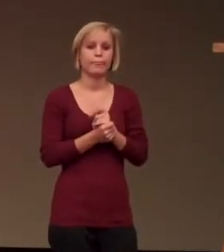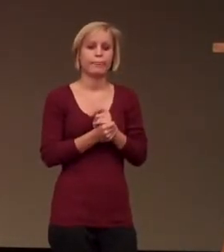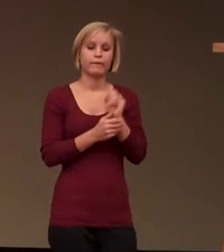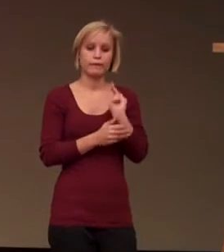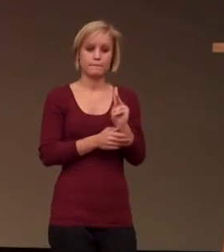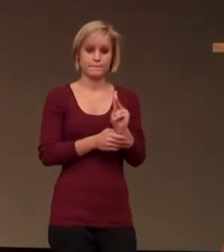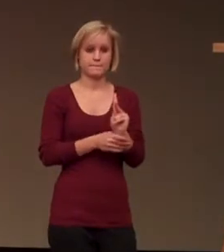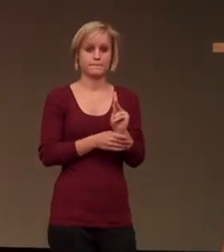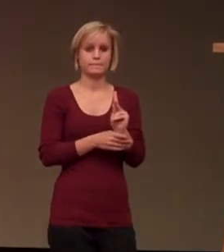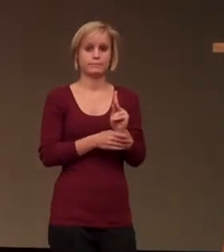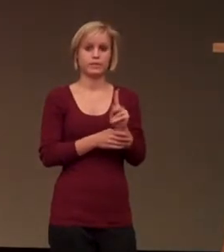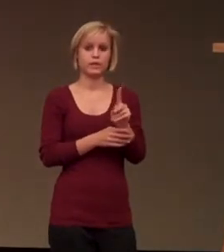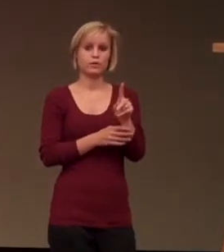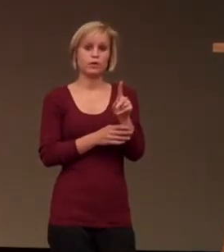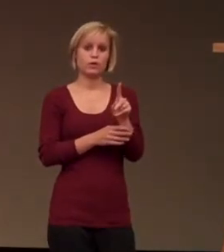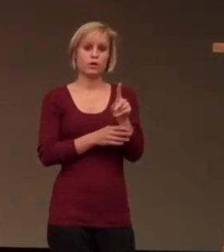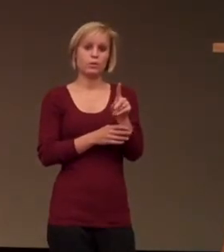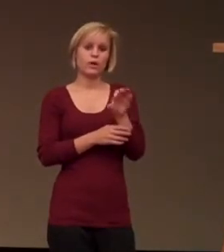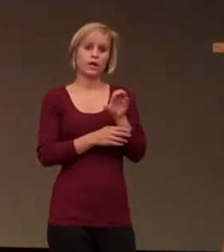Okay?